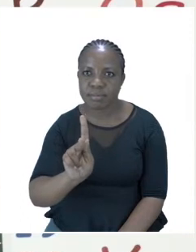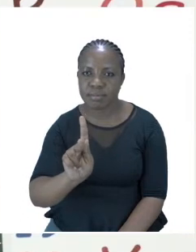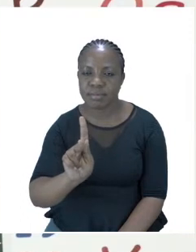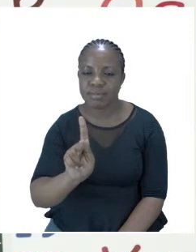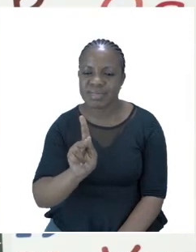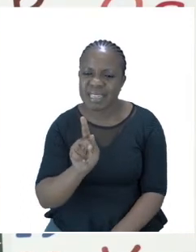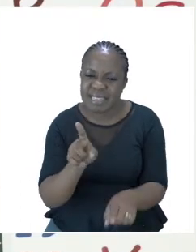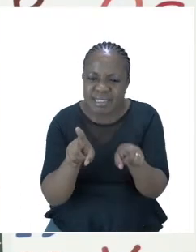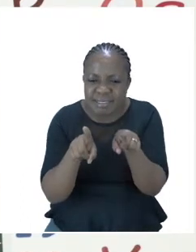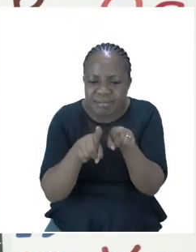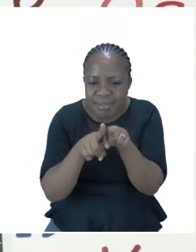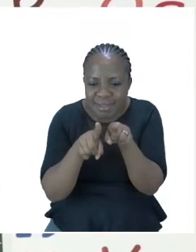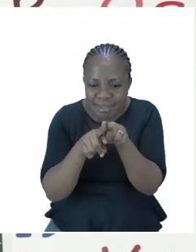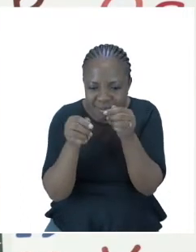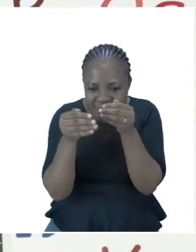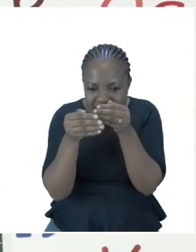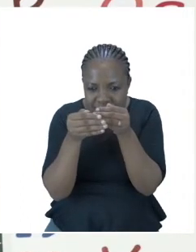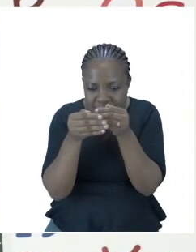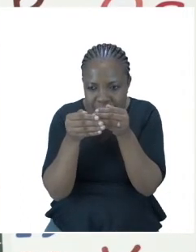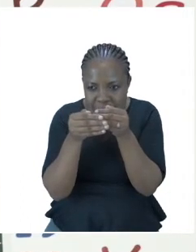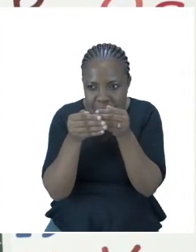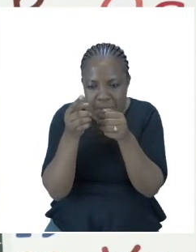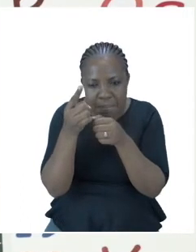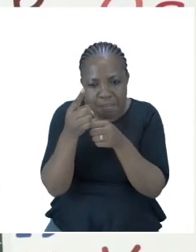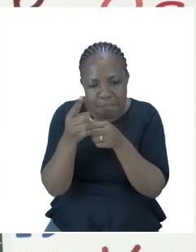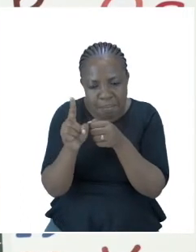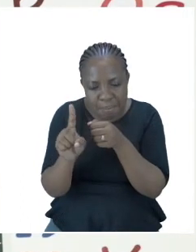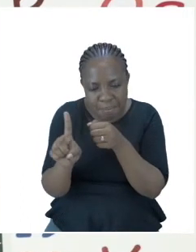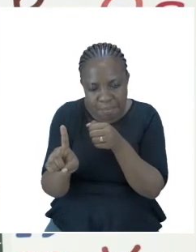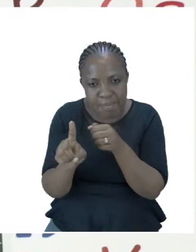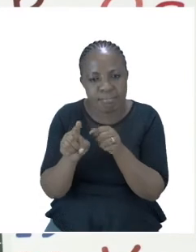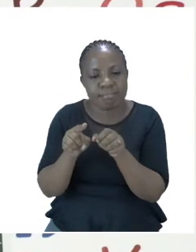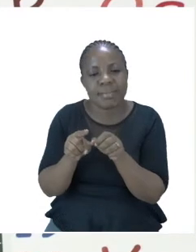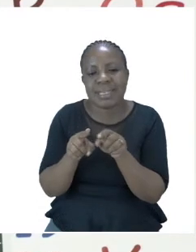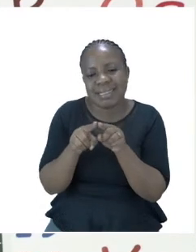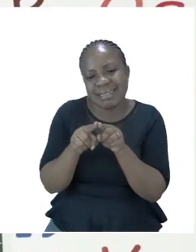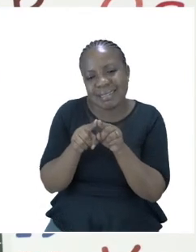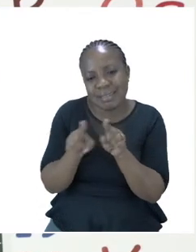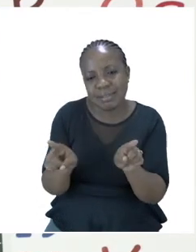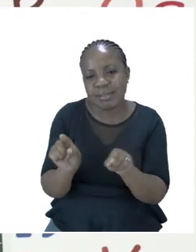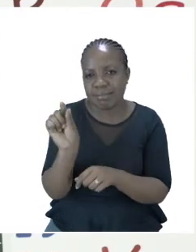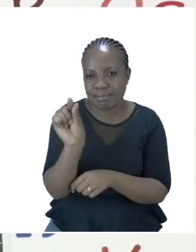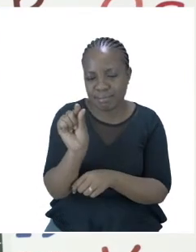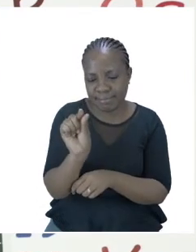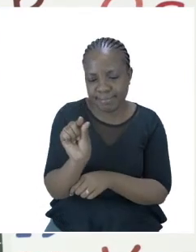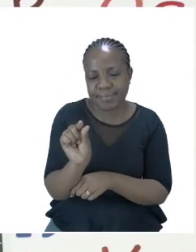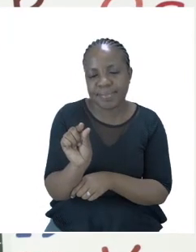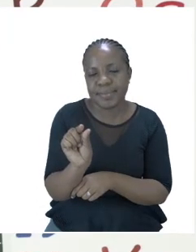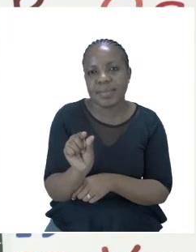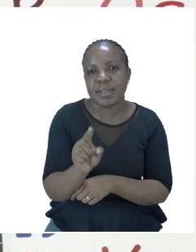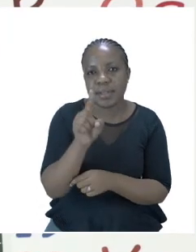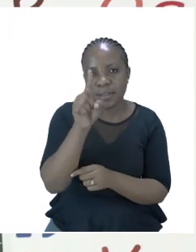except his body is touching the top and bottom line, but his hands only touch the dotted